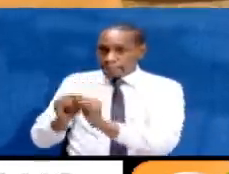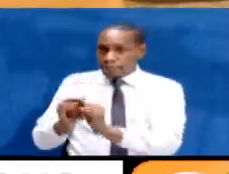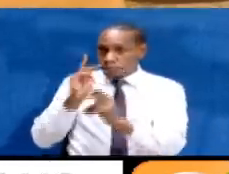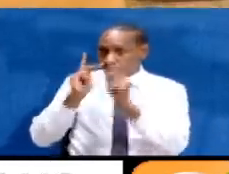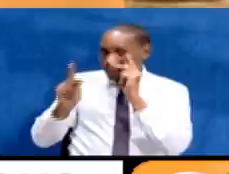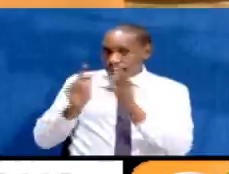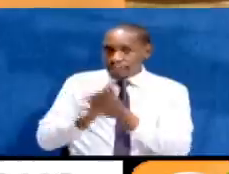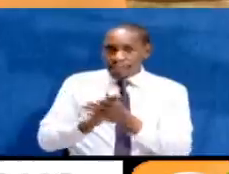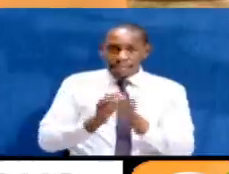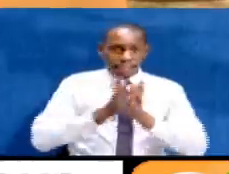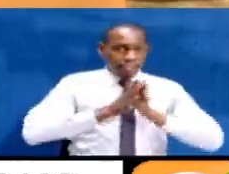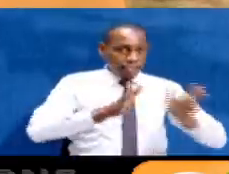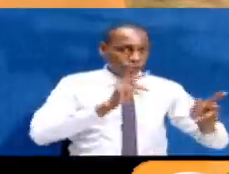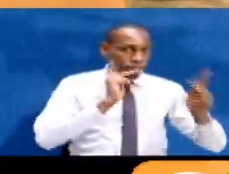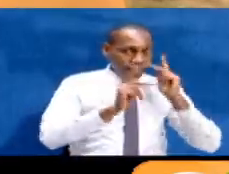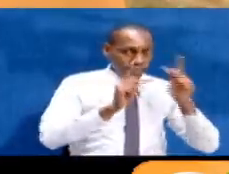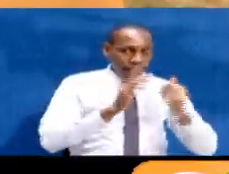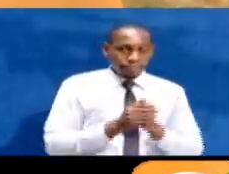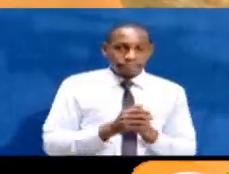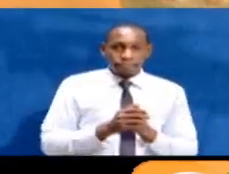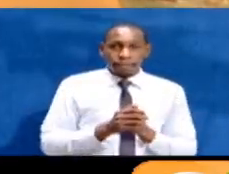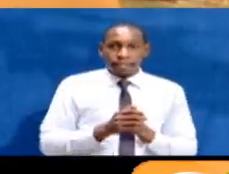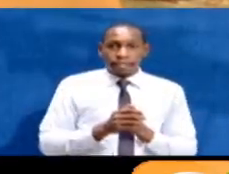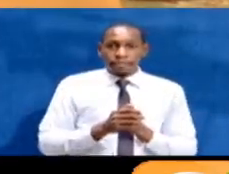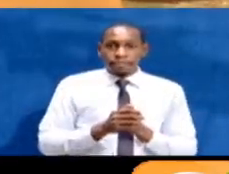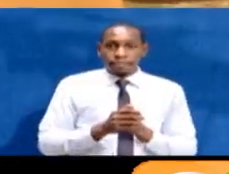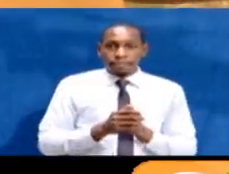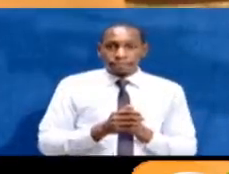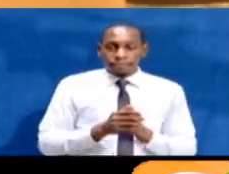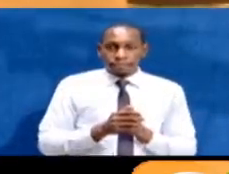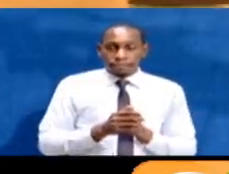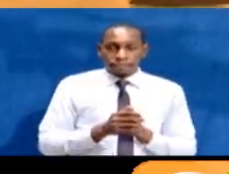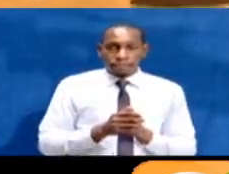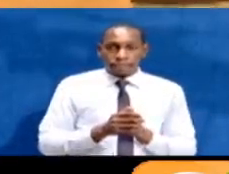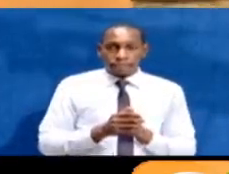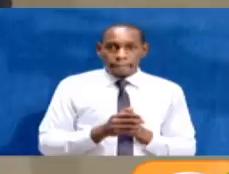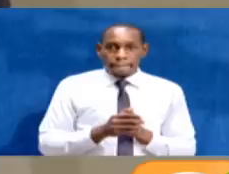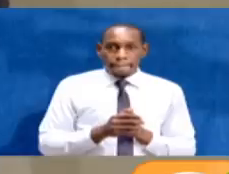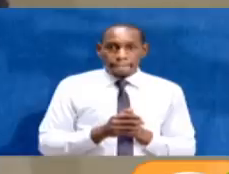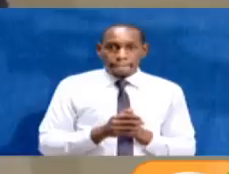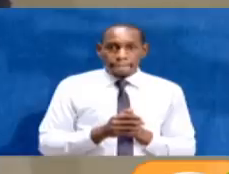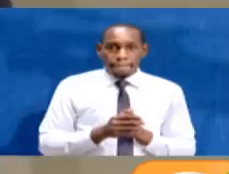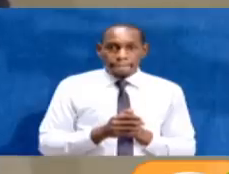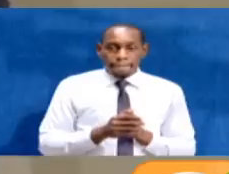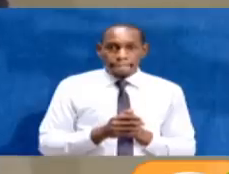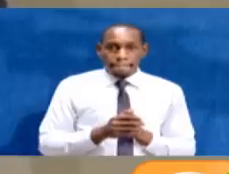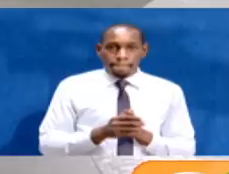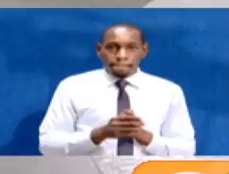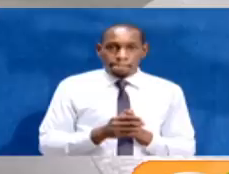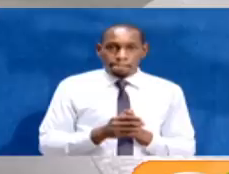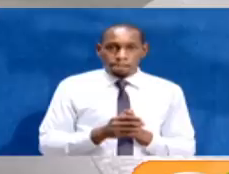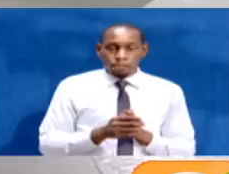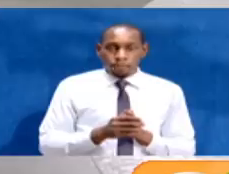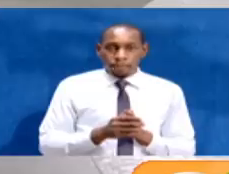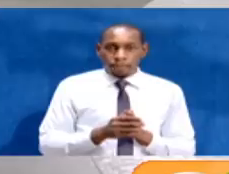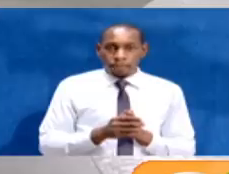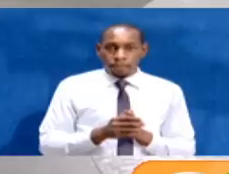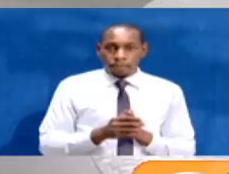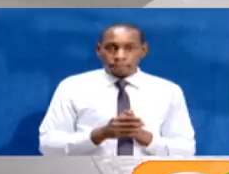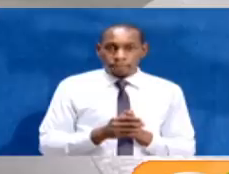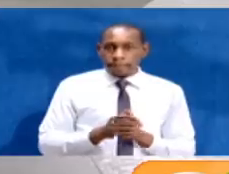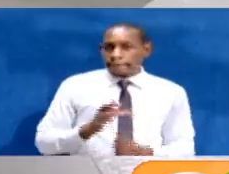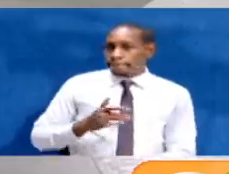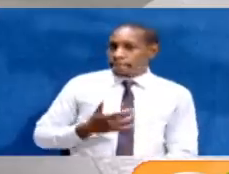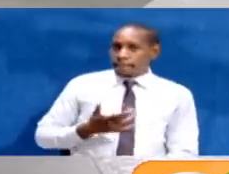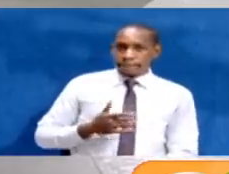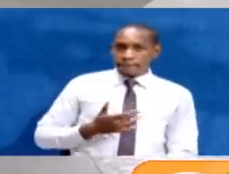point of view to a holistic point of view. Ultimately, there will be a good solution. Not in a dismissive way. I mean, yeah, there's, not in a dismissive way. There's a